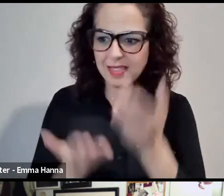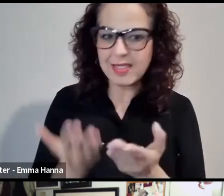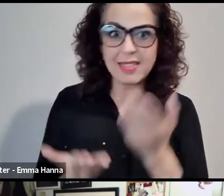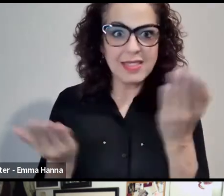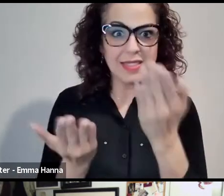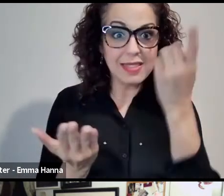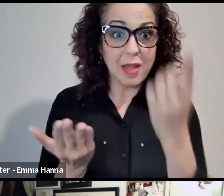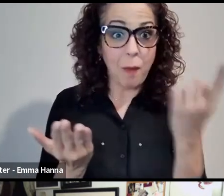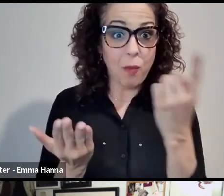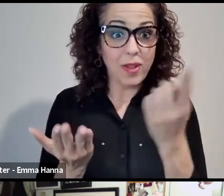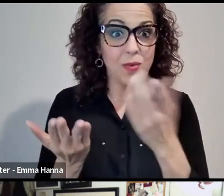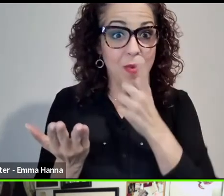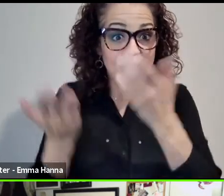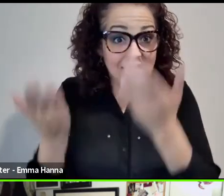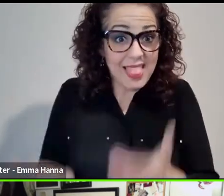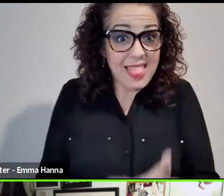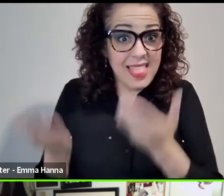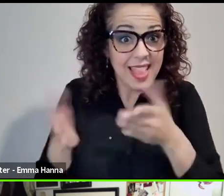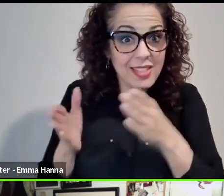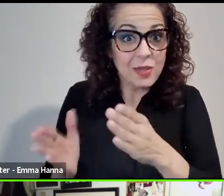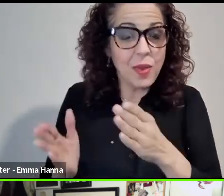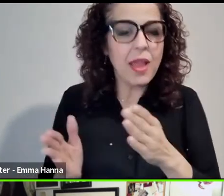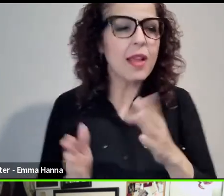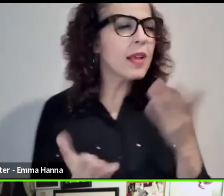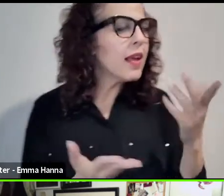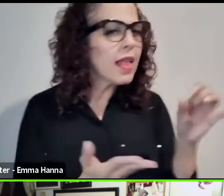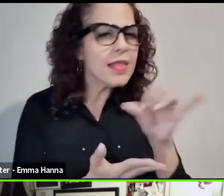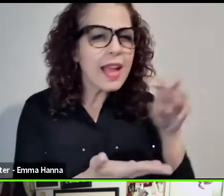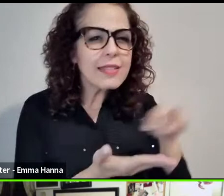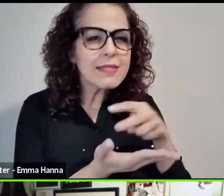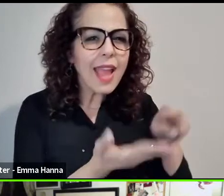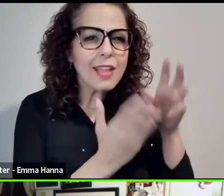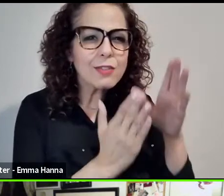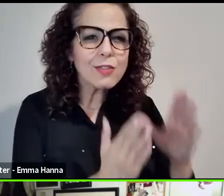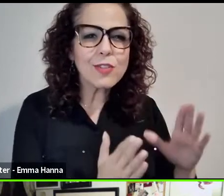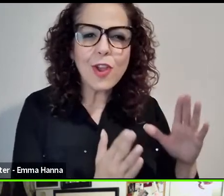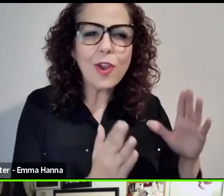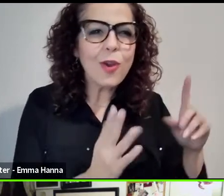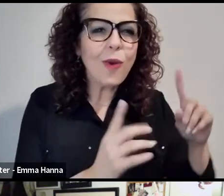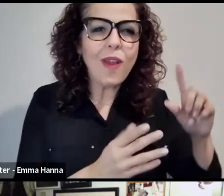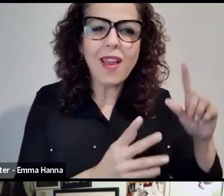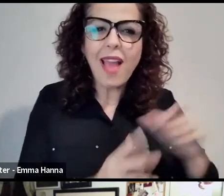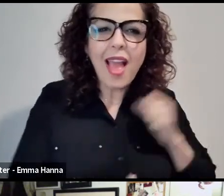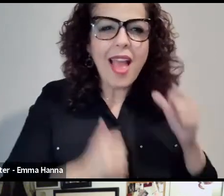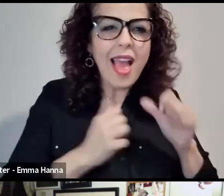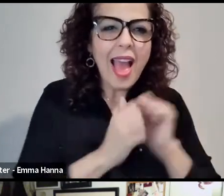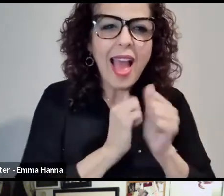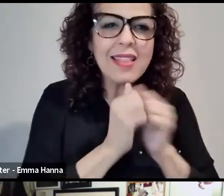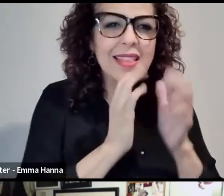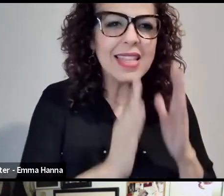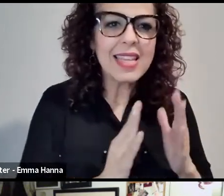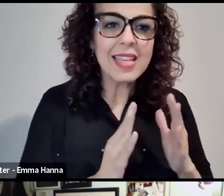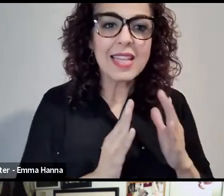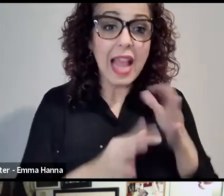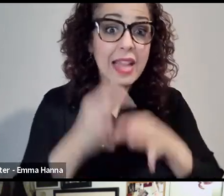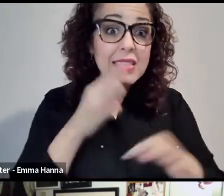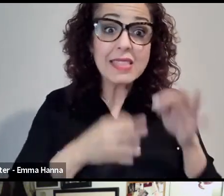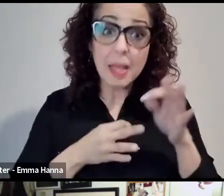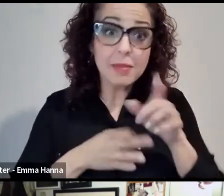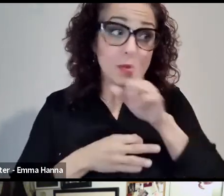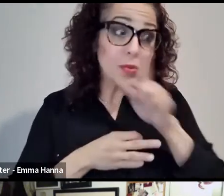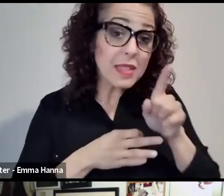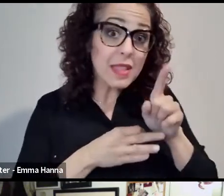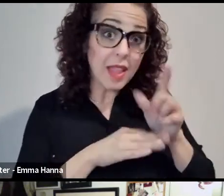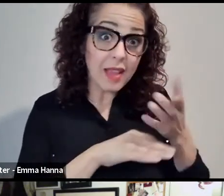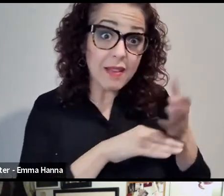way. That's like a dancer or an athlete, except it was inflicted on them. No, but it's the same. Yeah. Athletes have the